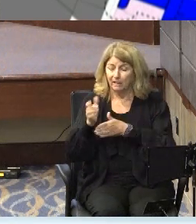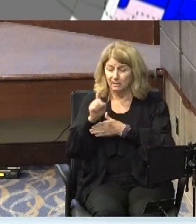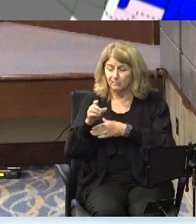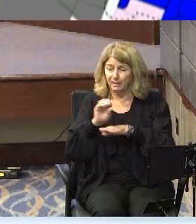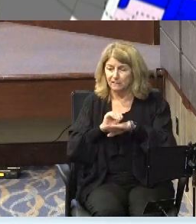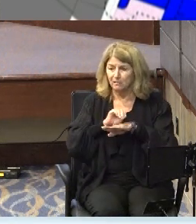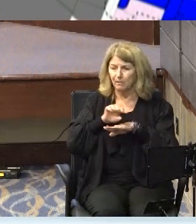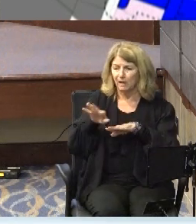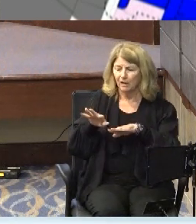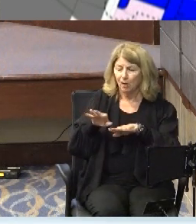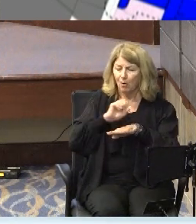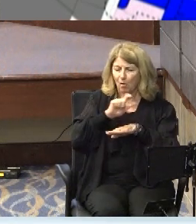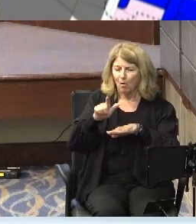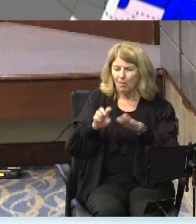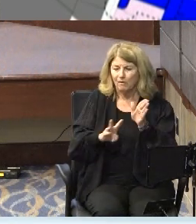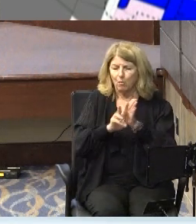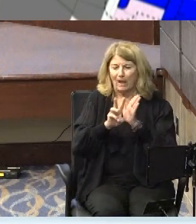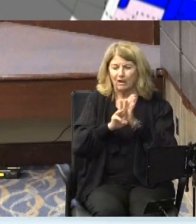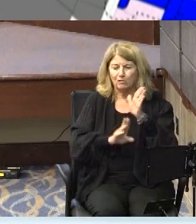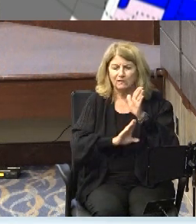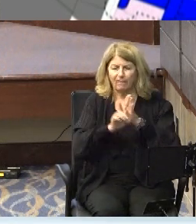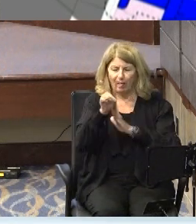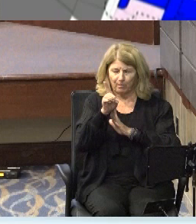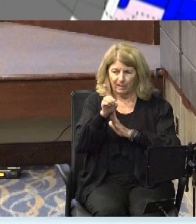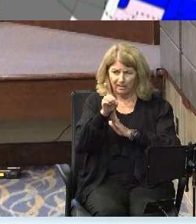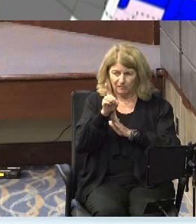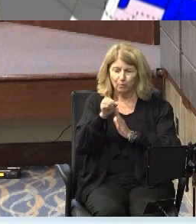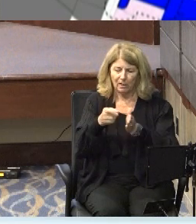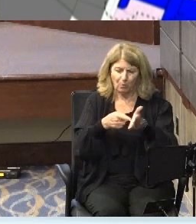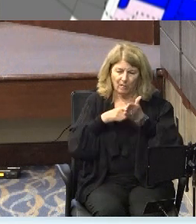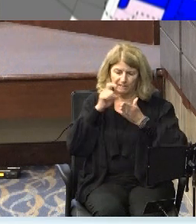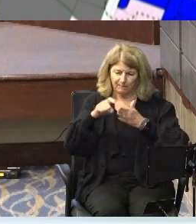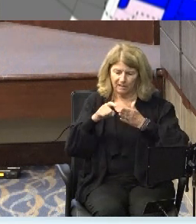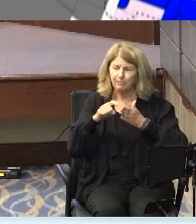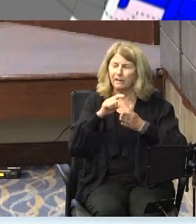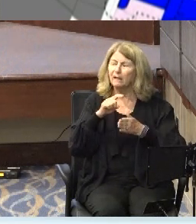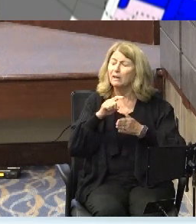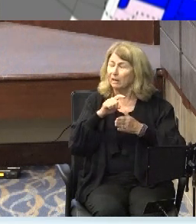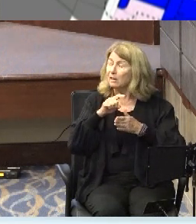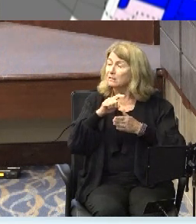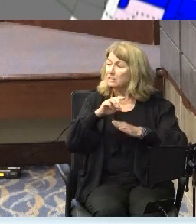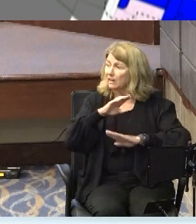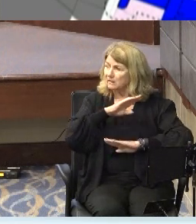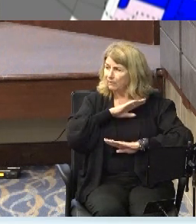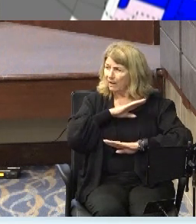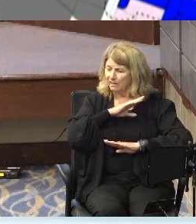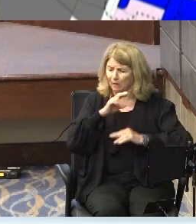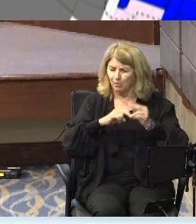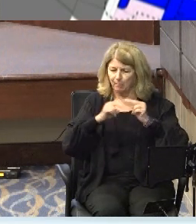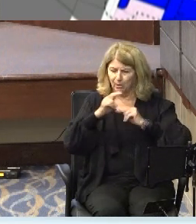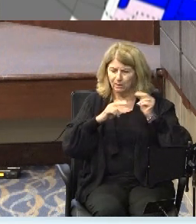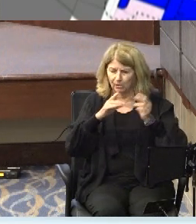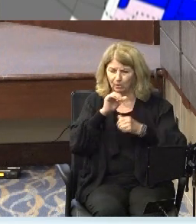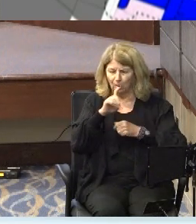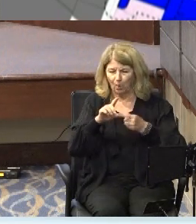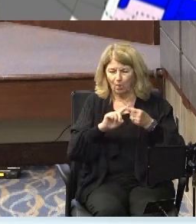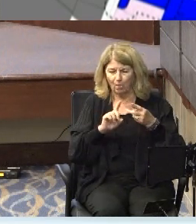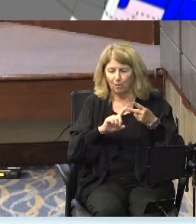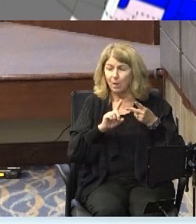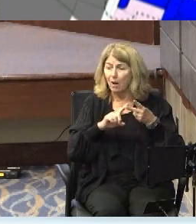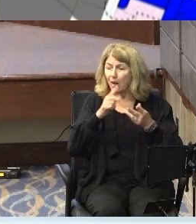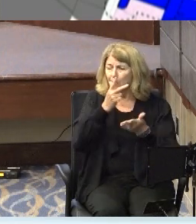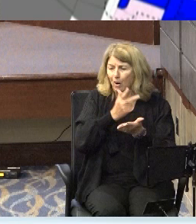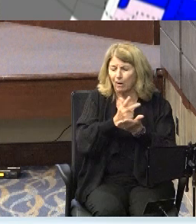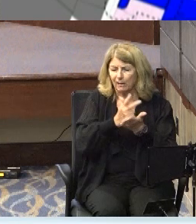all Waco development requirements, including but not limited to the following: building code, site grading and drainage, parking, signage, vehicle,